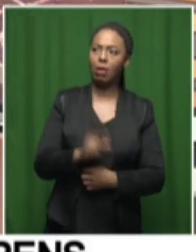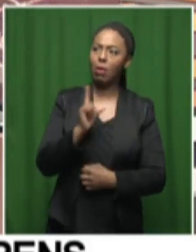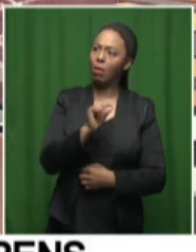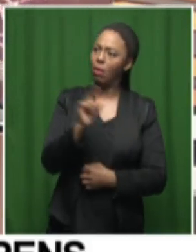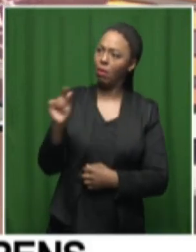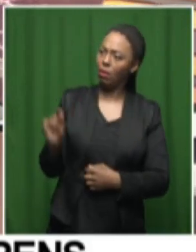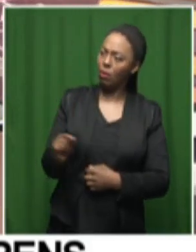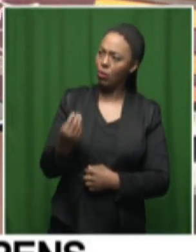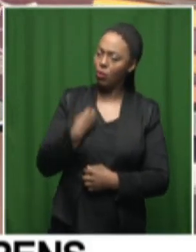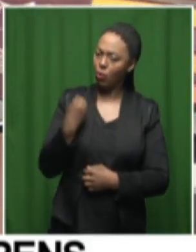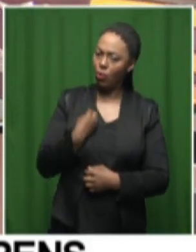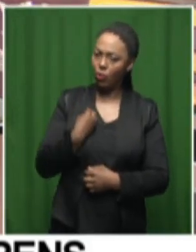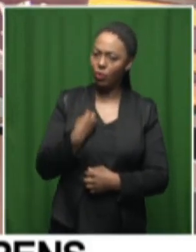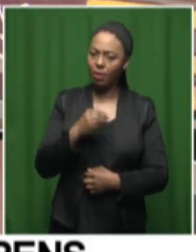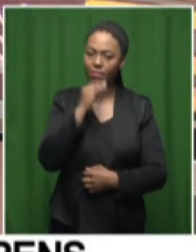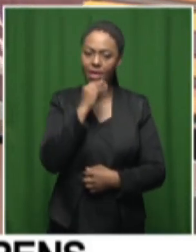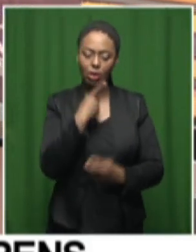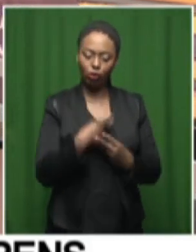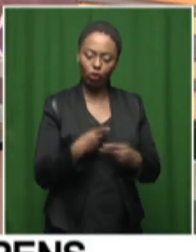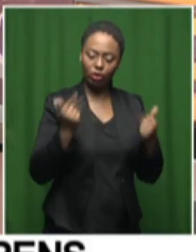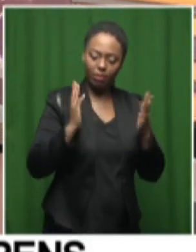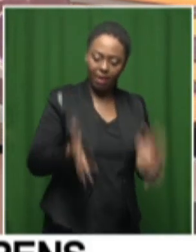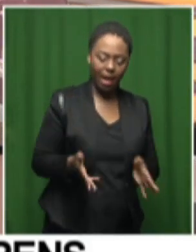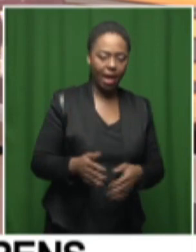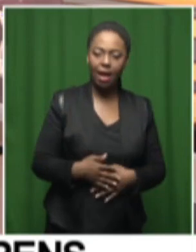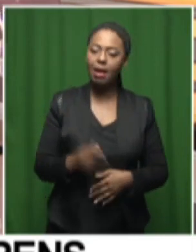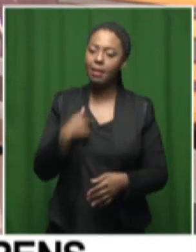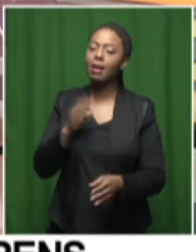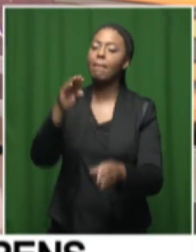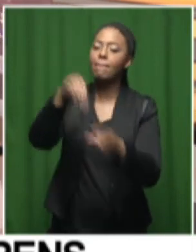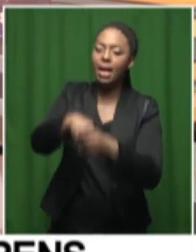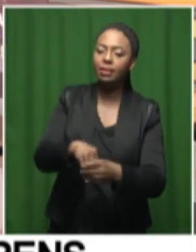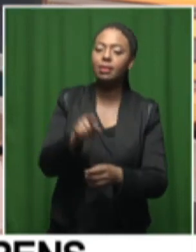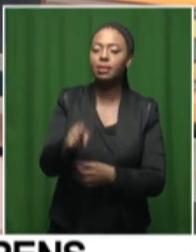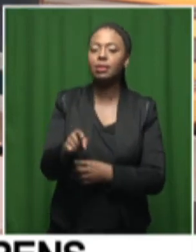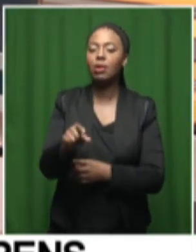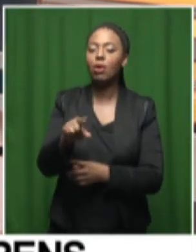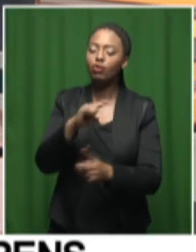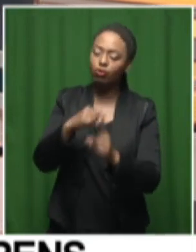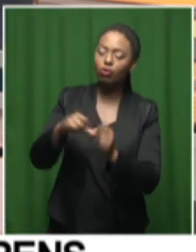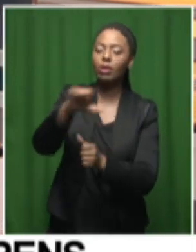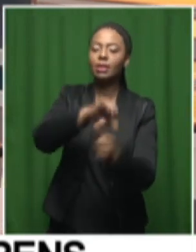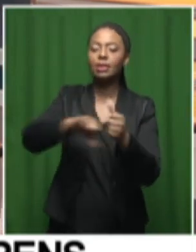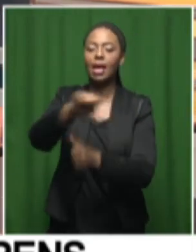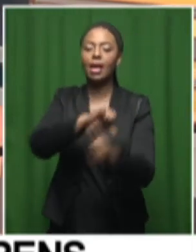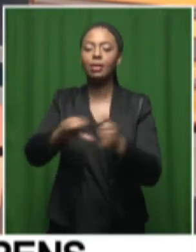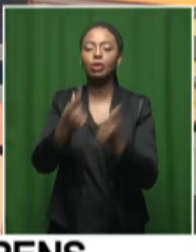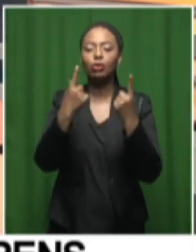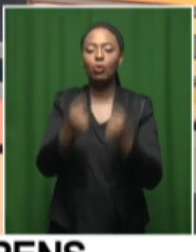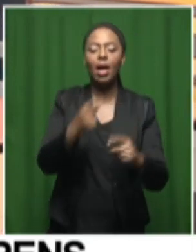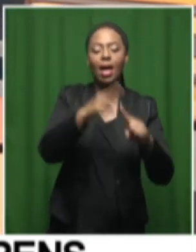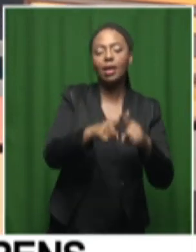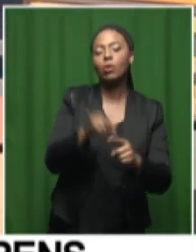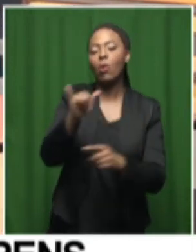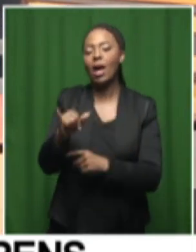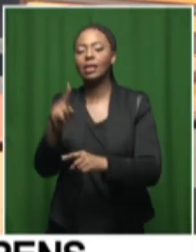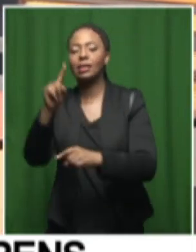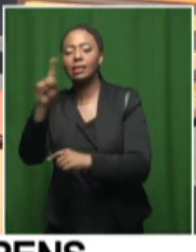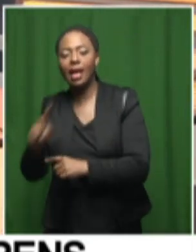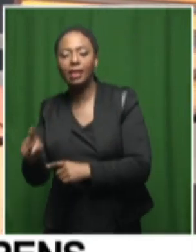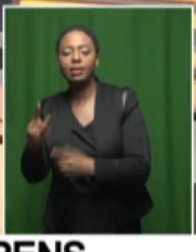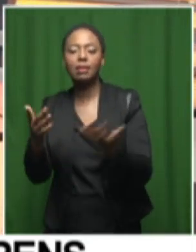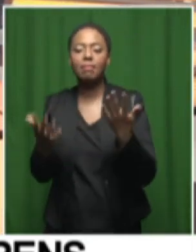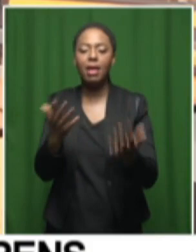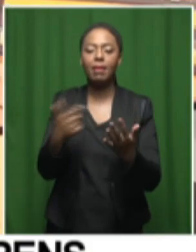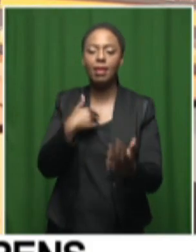saying, not only do I have solutions, but I'm actually part of a society that does X, Y, and Z. I volunteer at a children's